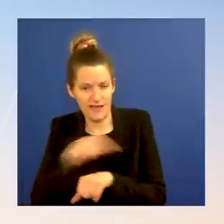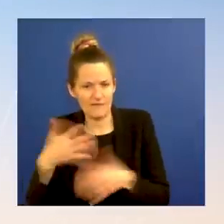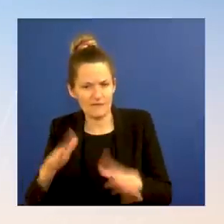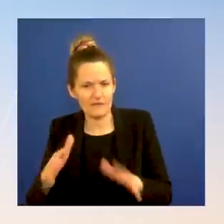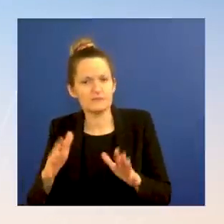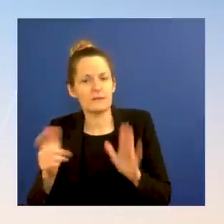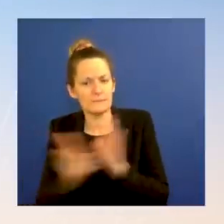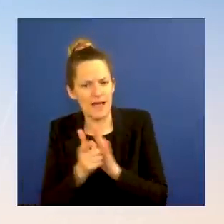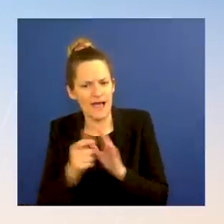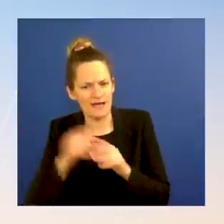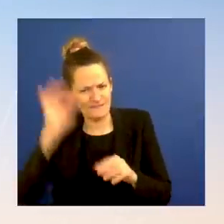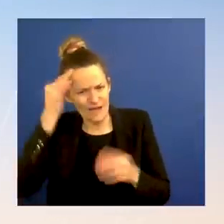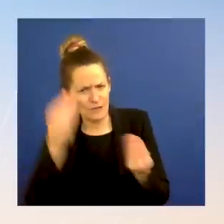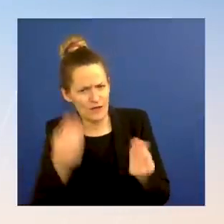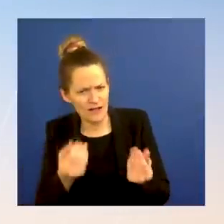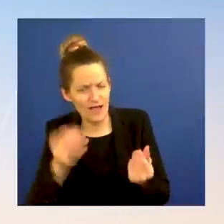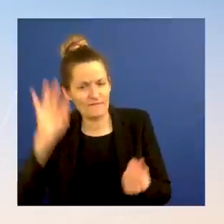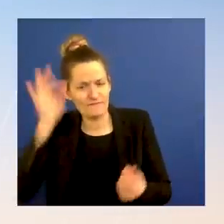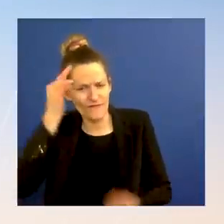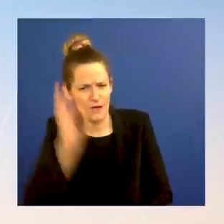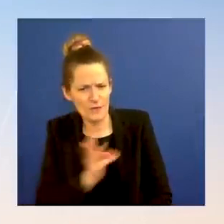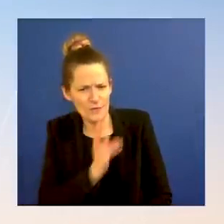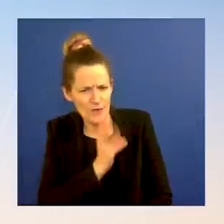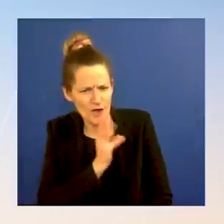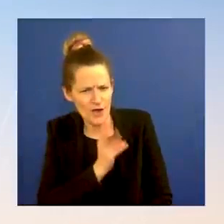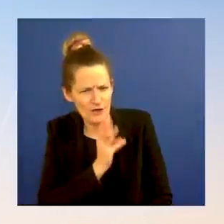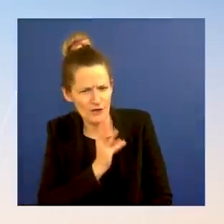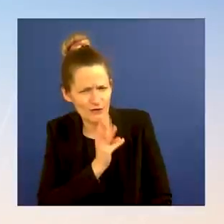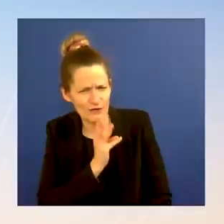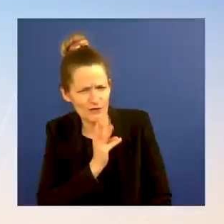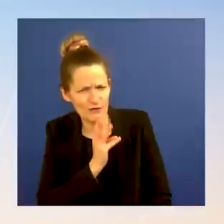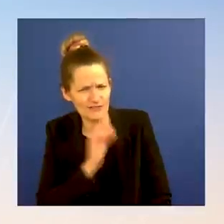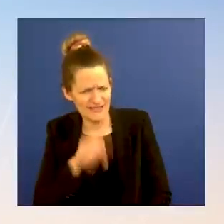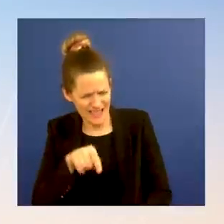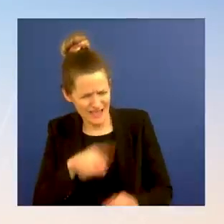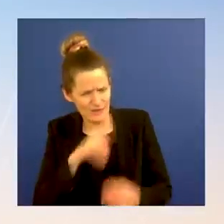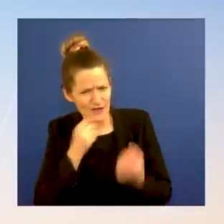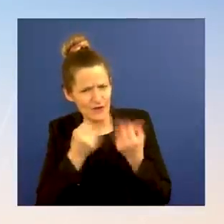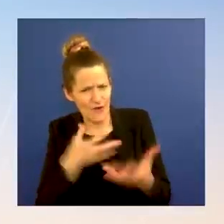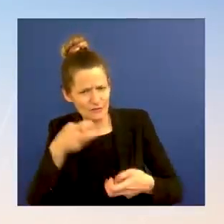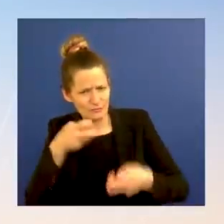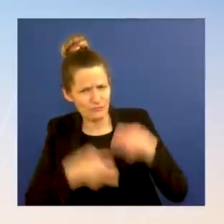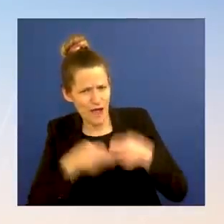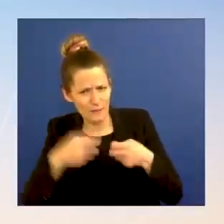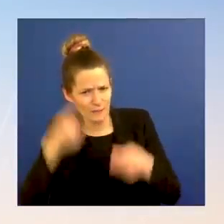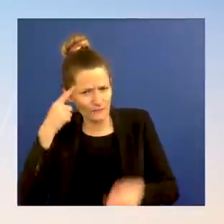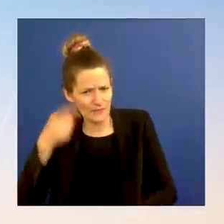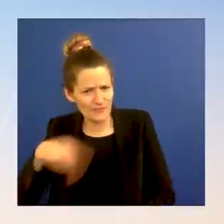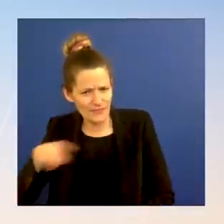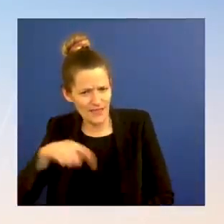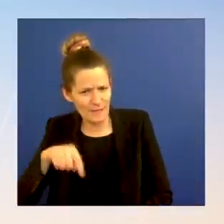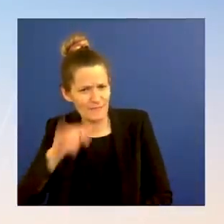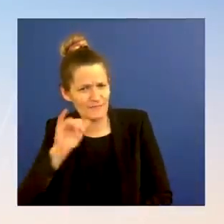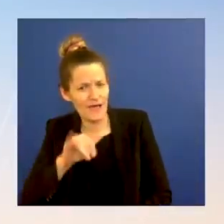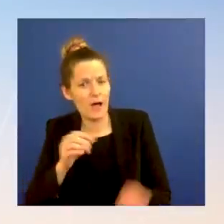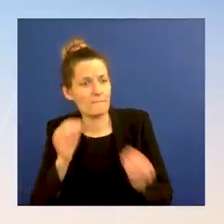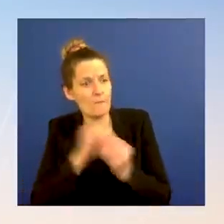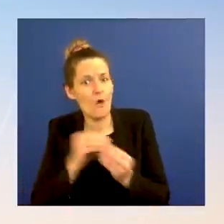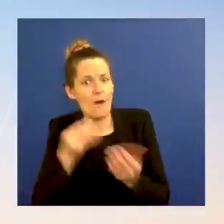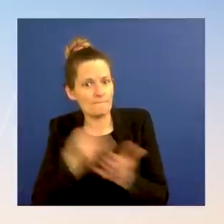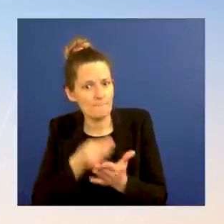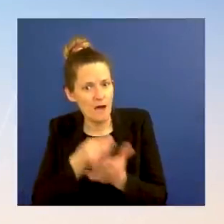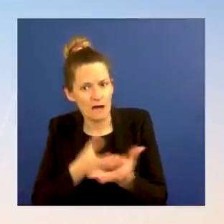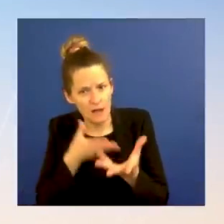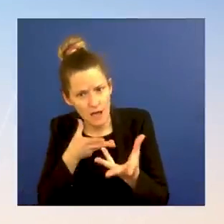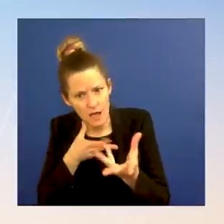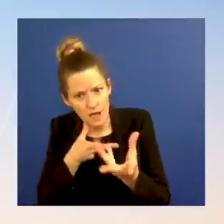energy development during a critical time. Also, he says the royalty fees increasing on drilling discourages investment. So are there any plans to